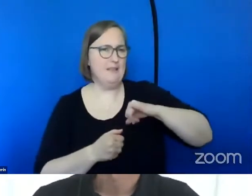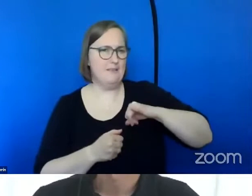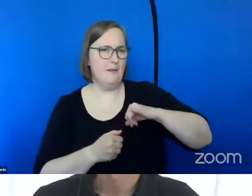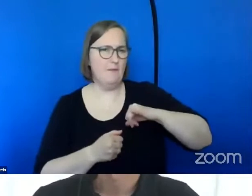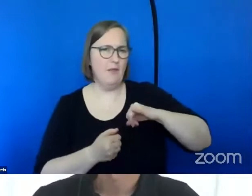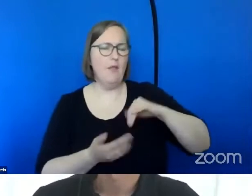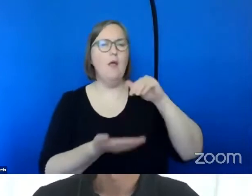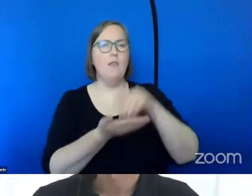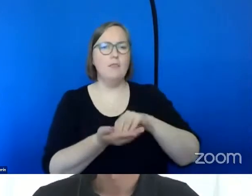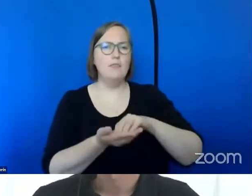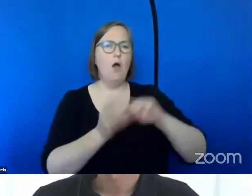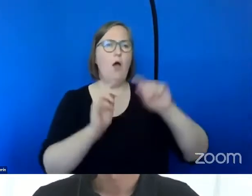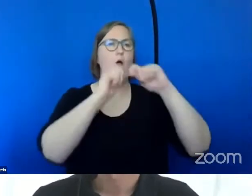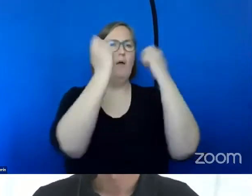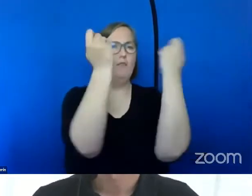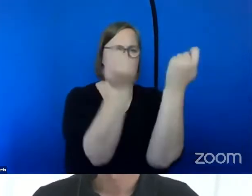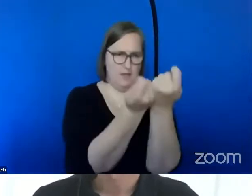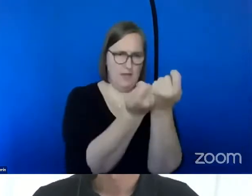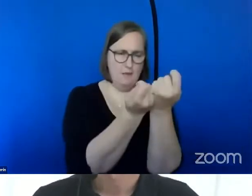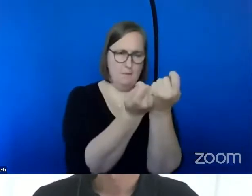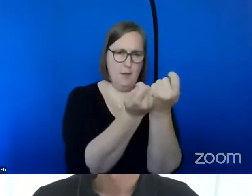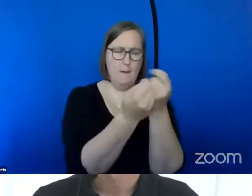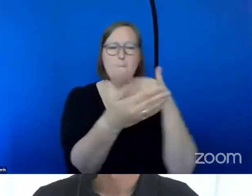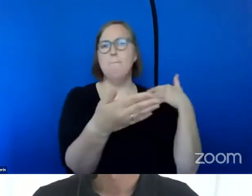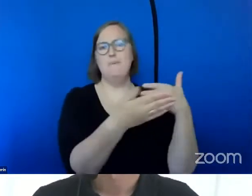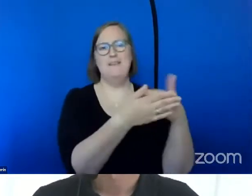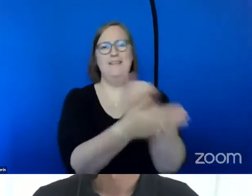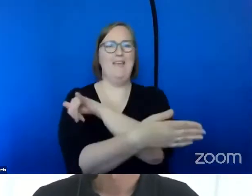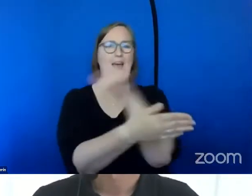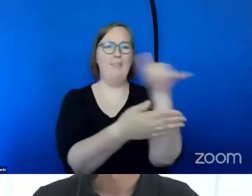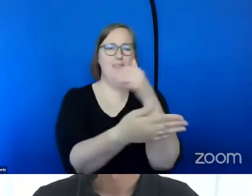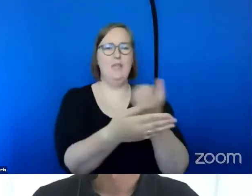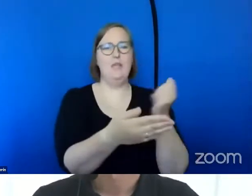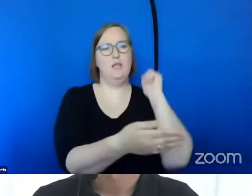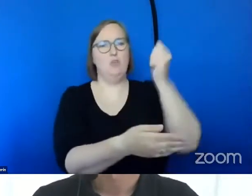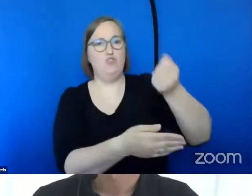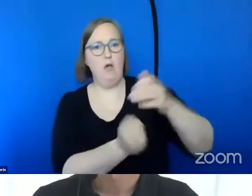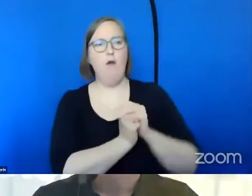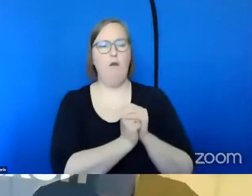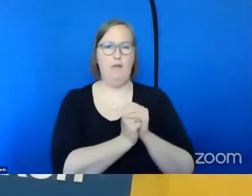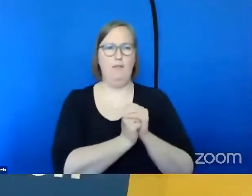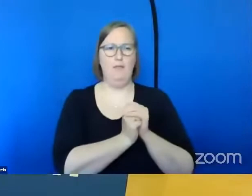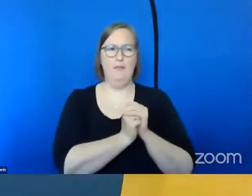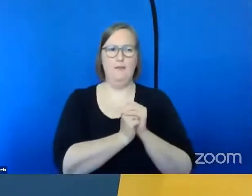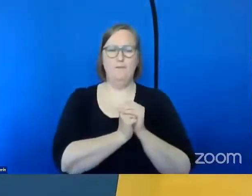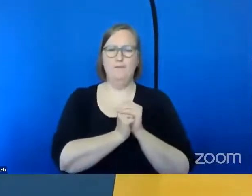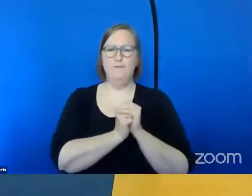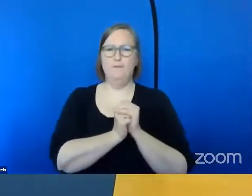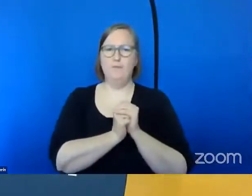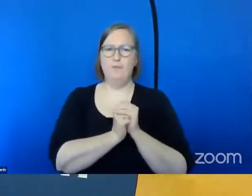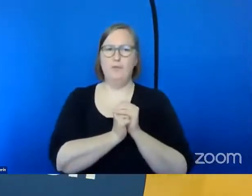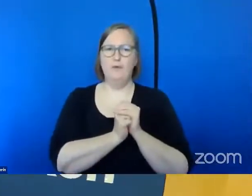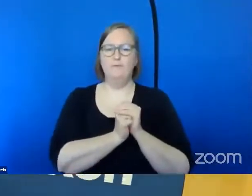as much as we have. Many thanks for your company, and until tomorrow, it's goodbye for now.